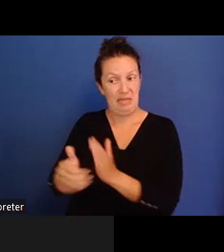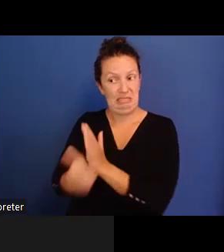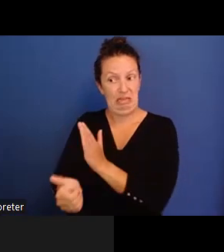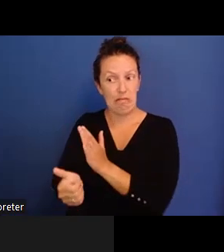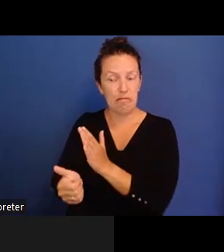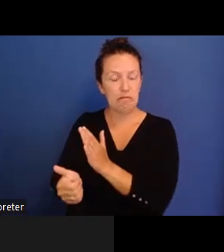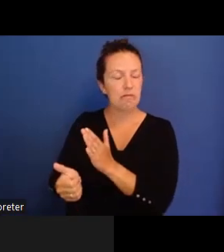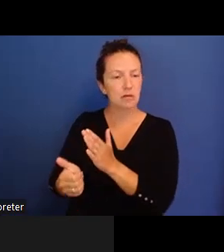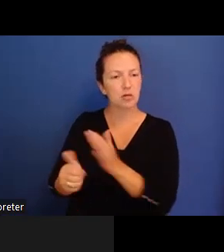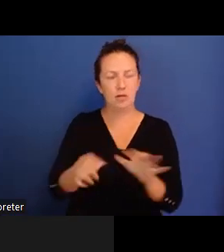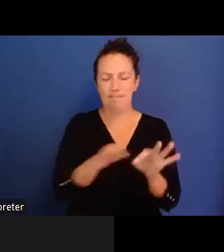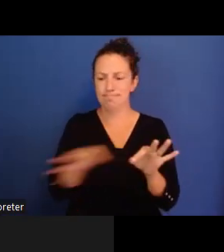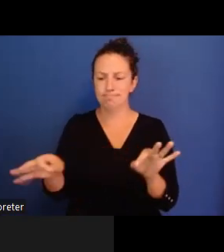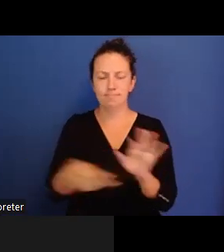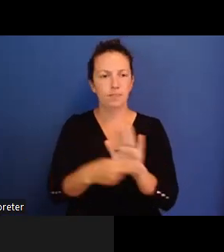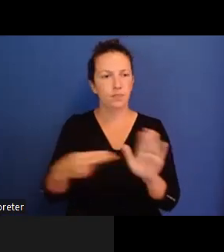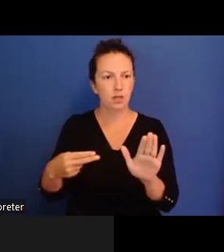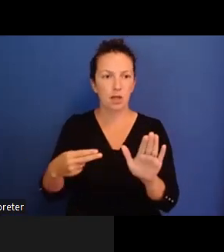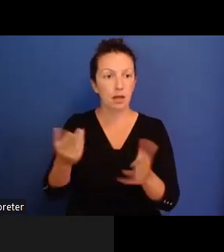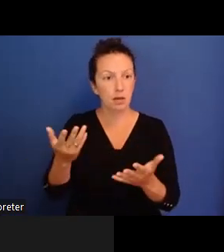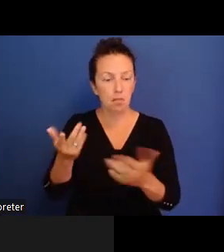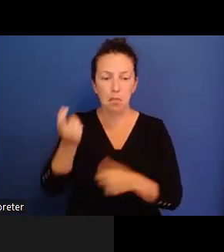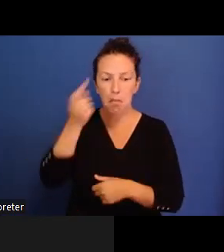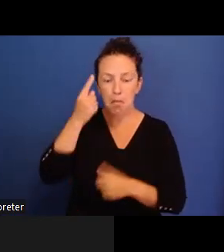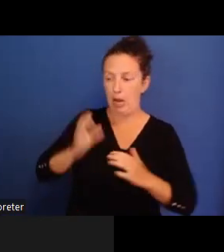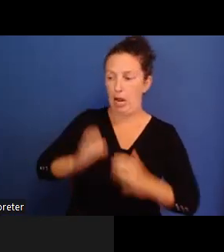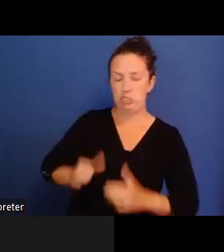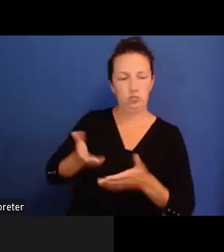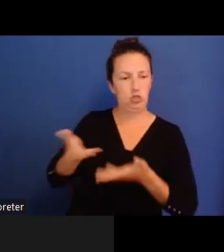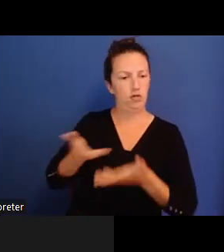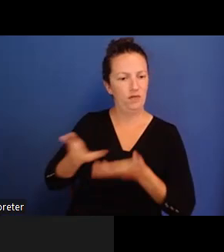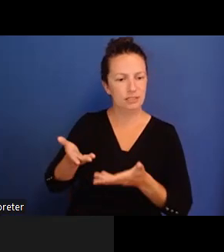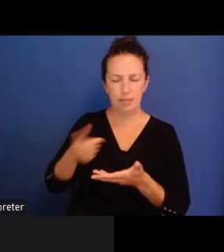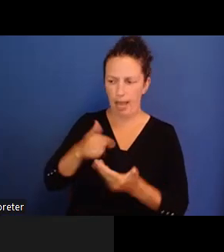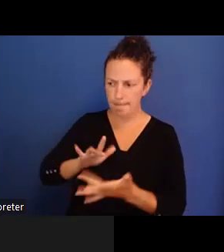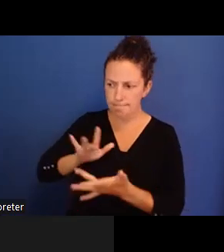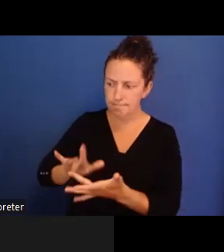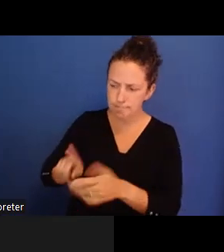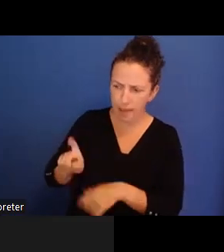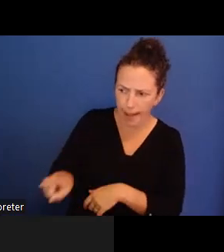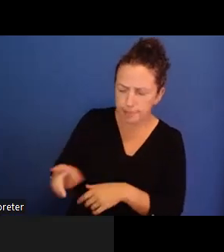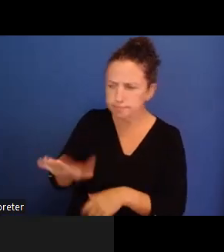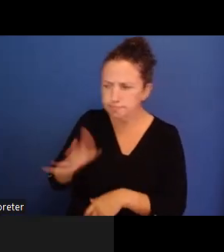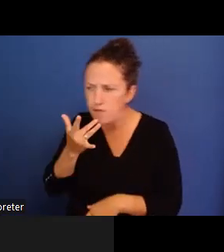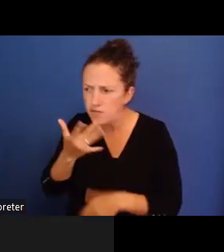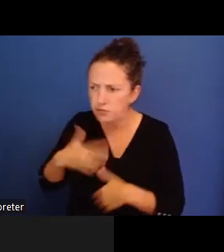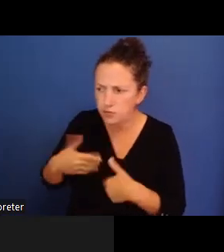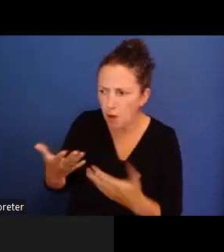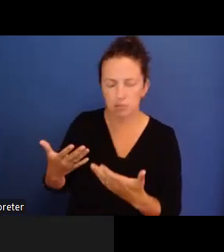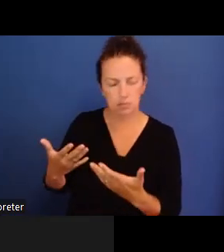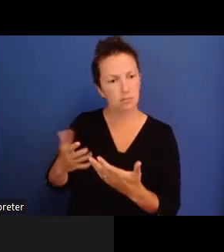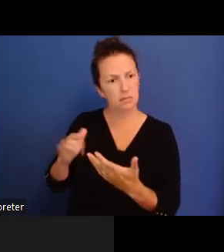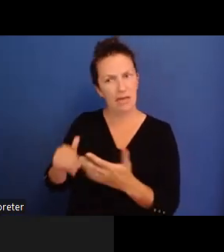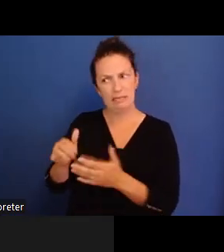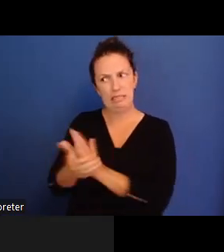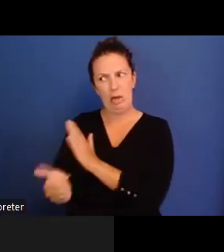understanding of like customer service, like reaching out to people. So there are lots of ways that you